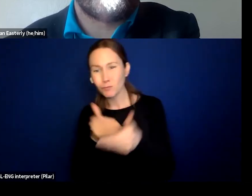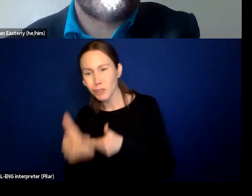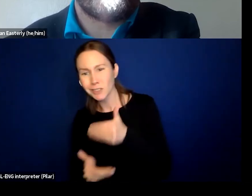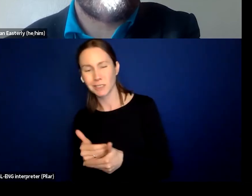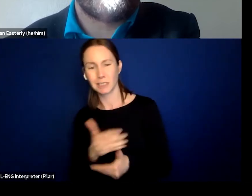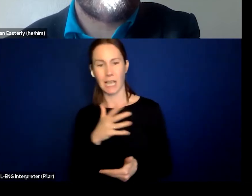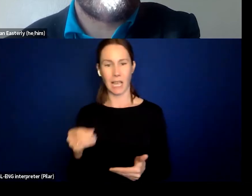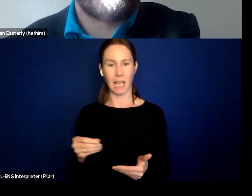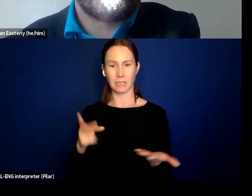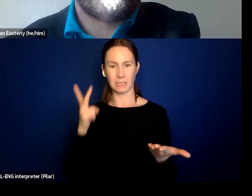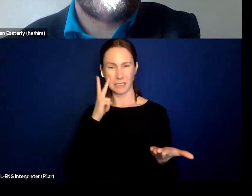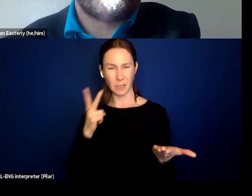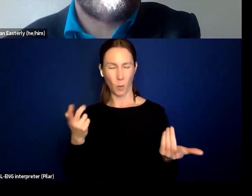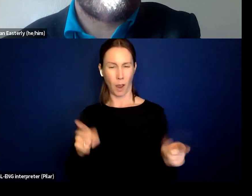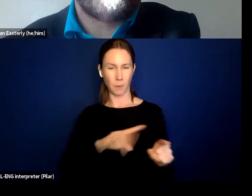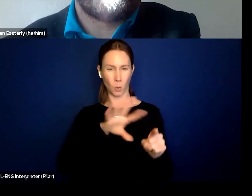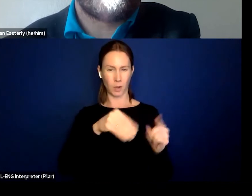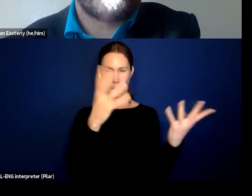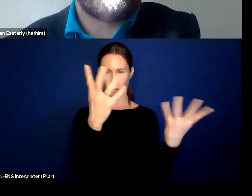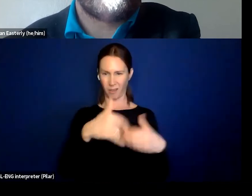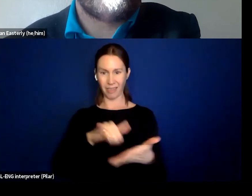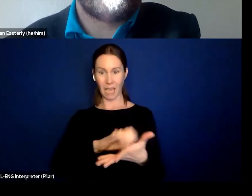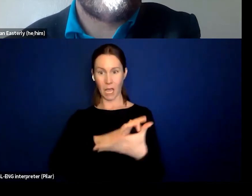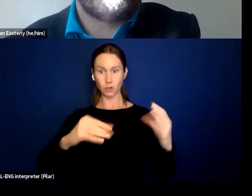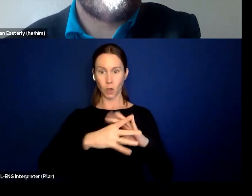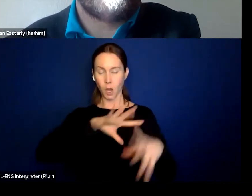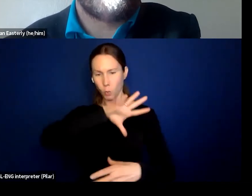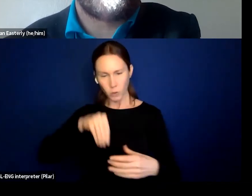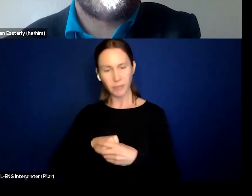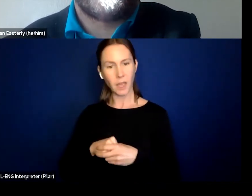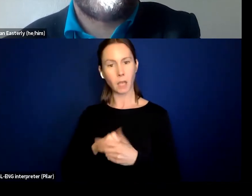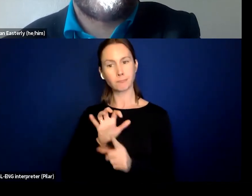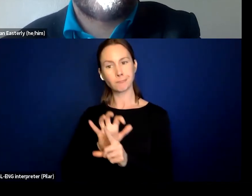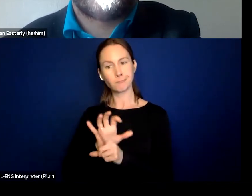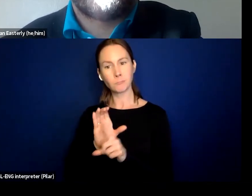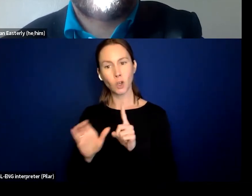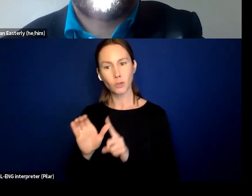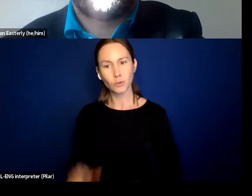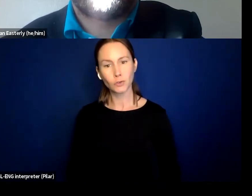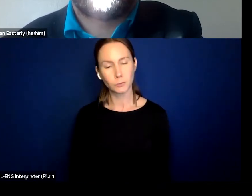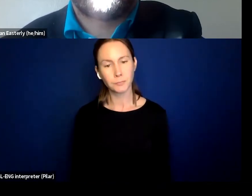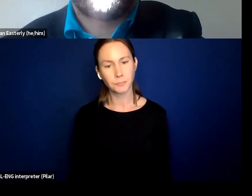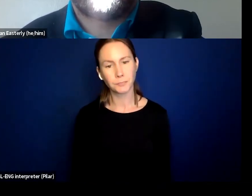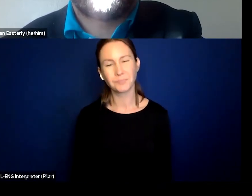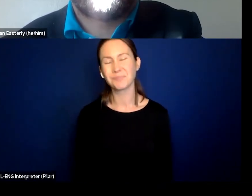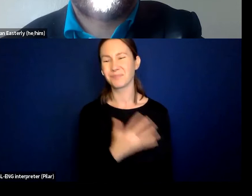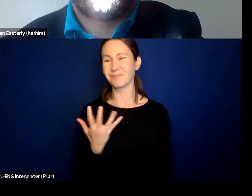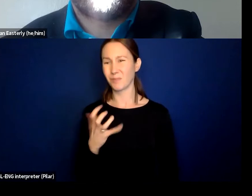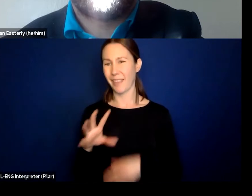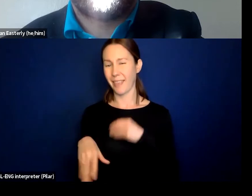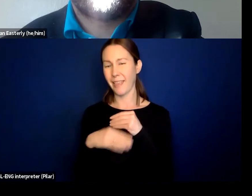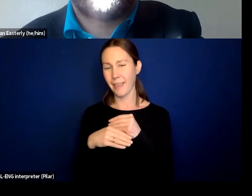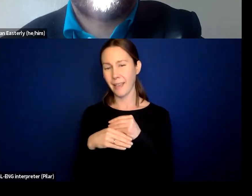the resulting stories into the pop culture landscape. And what I'll also just add